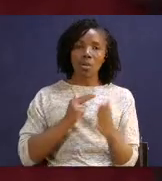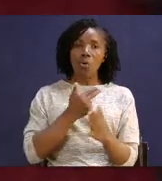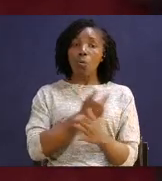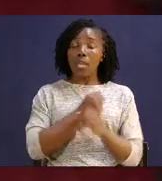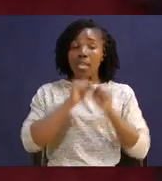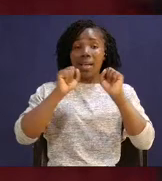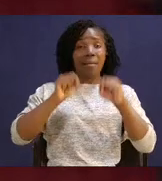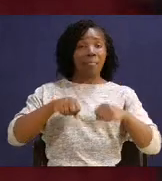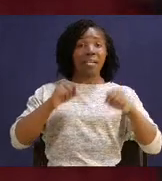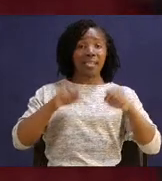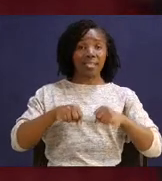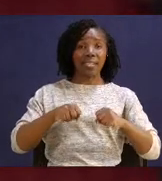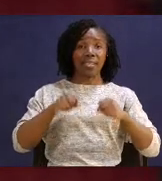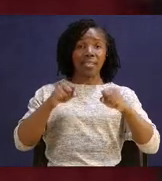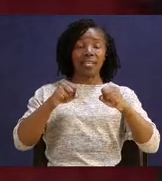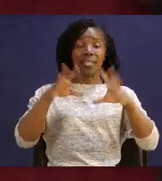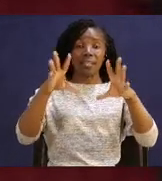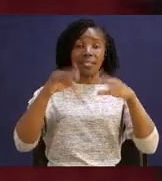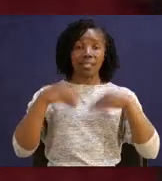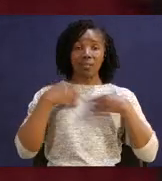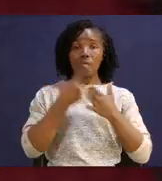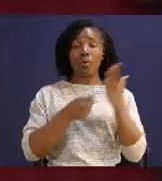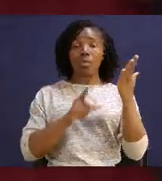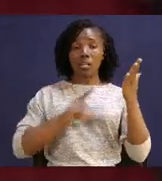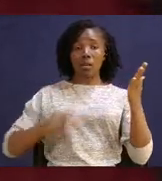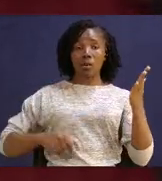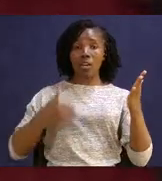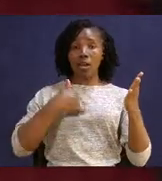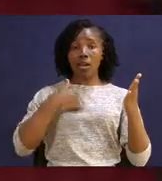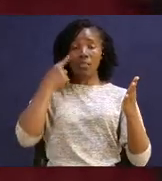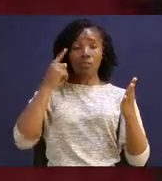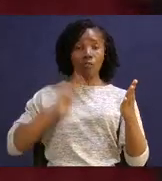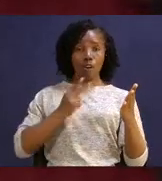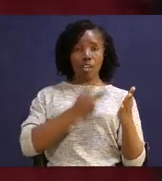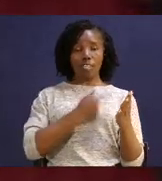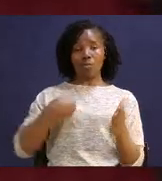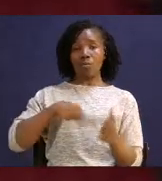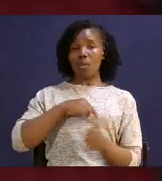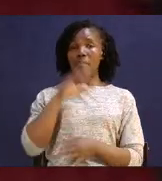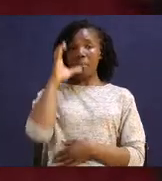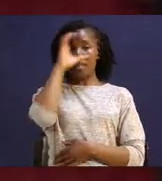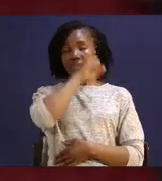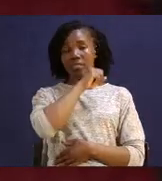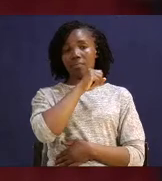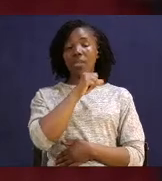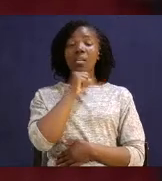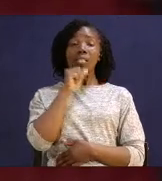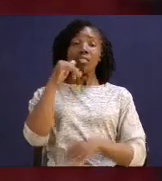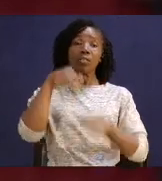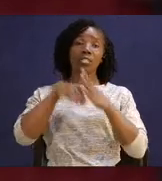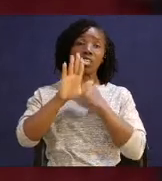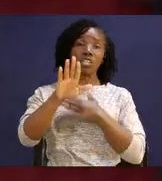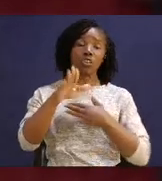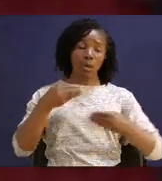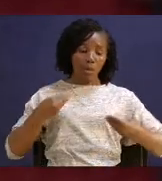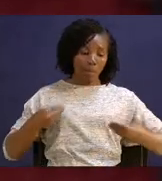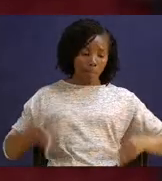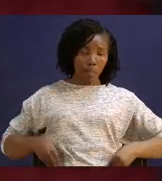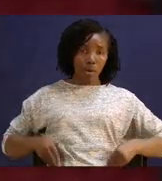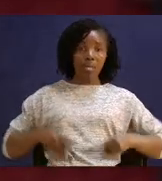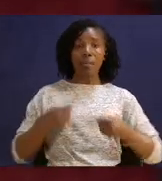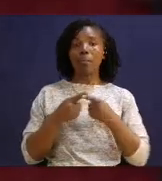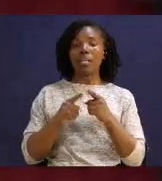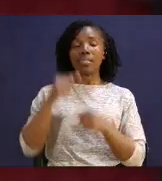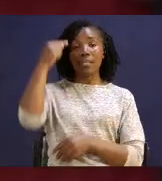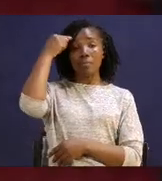receive what he has in store for us. And that capacity is not in your pockets. That capacity is in